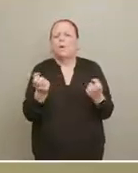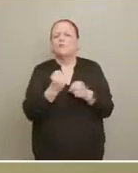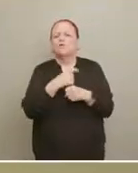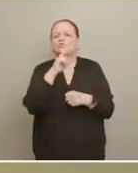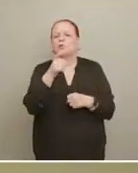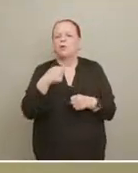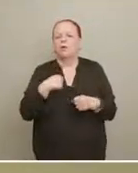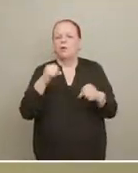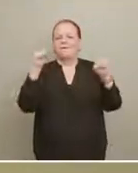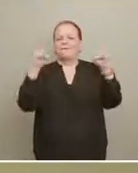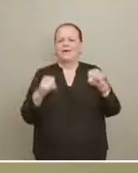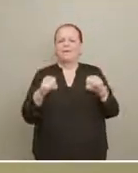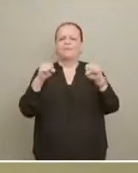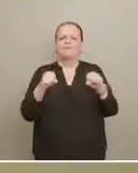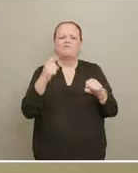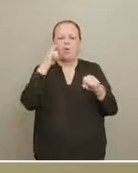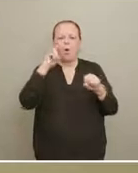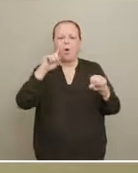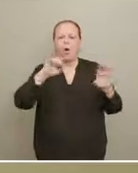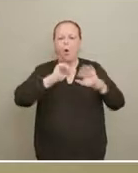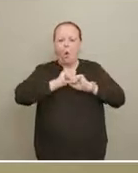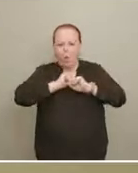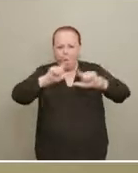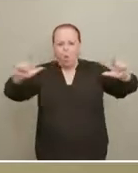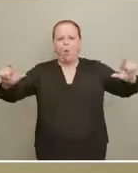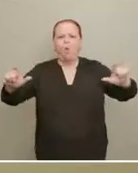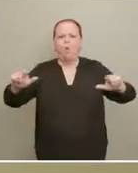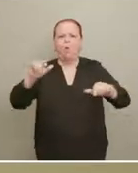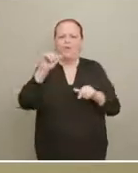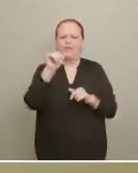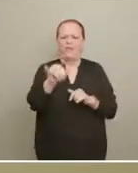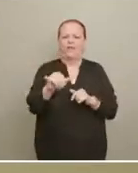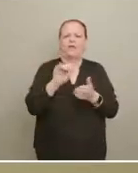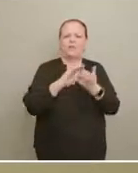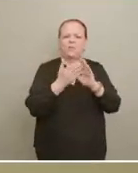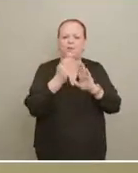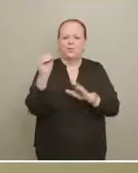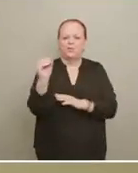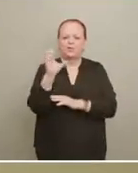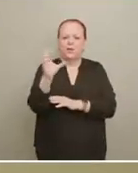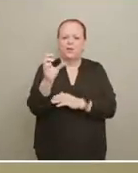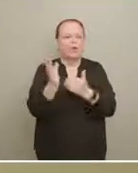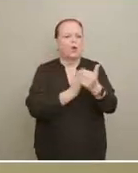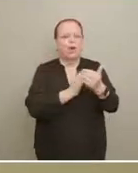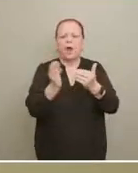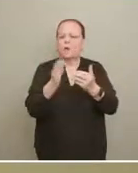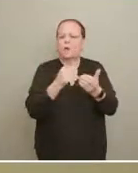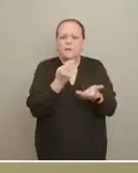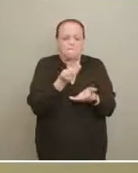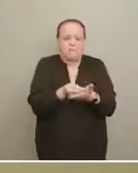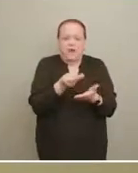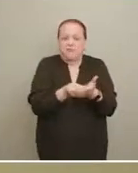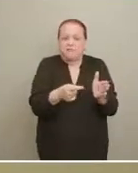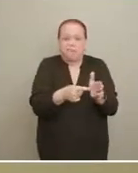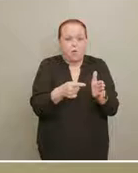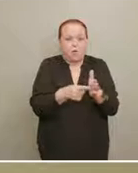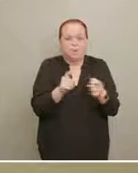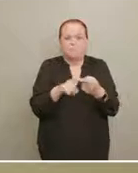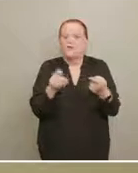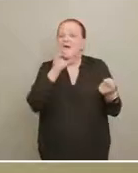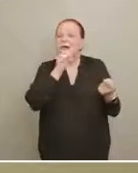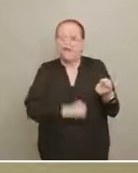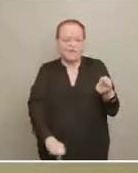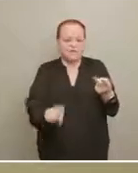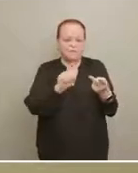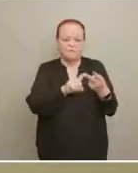for the entire community, regardless of their payer status, regardless of their age, and regardless of their insurance.